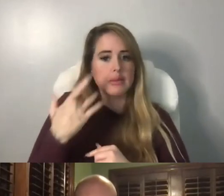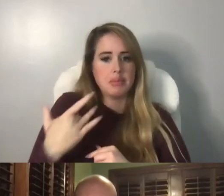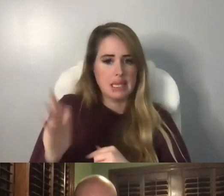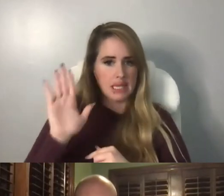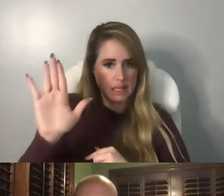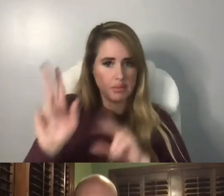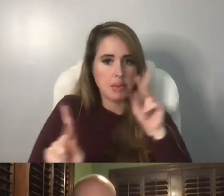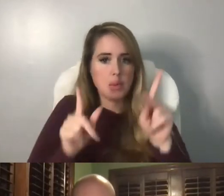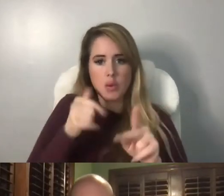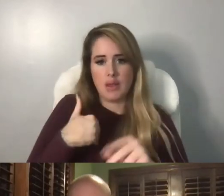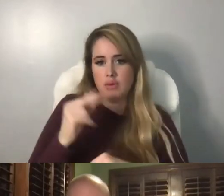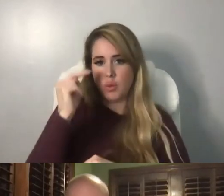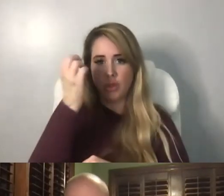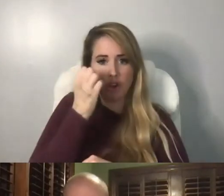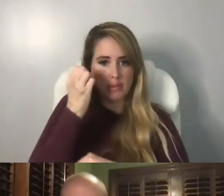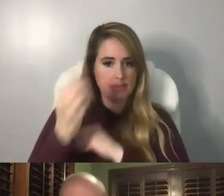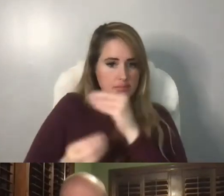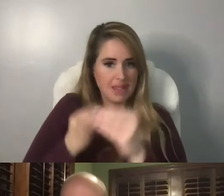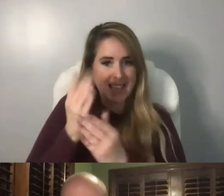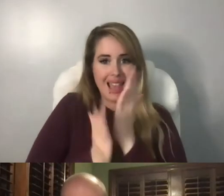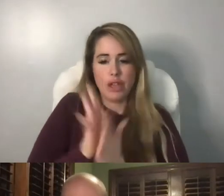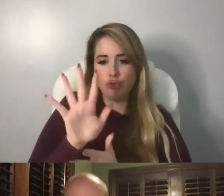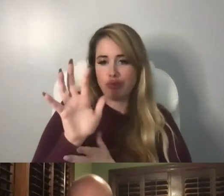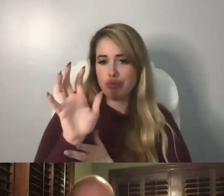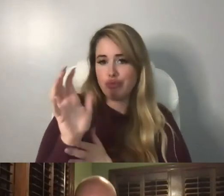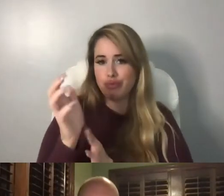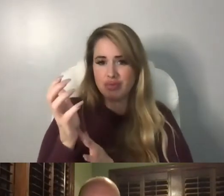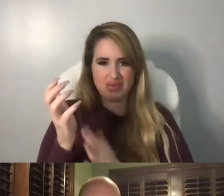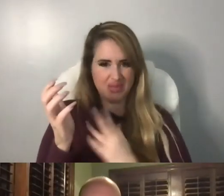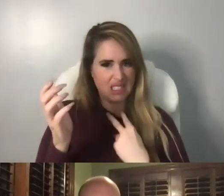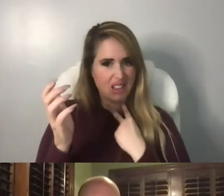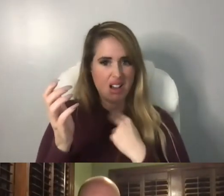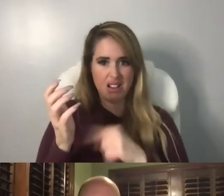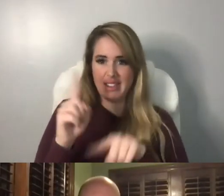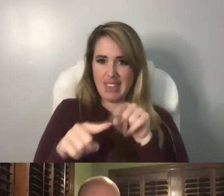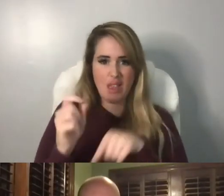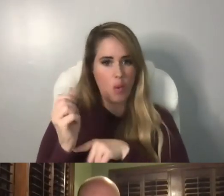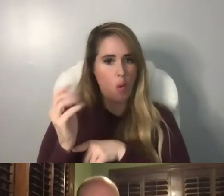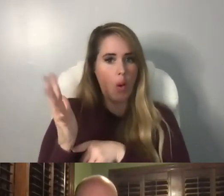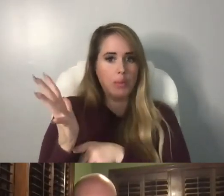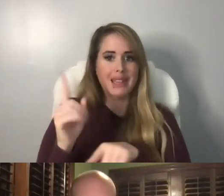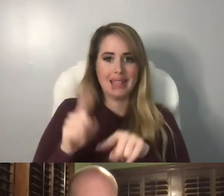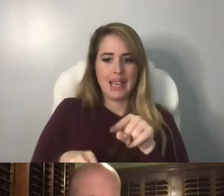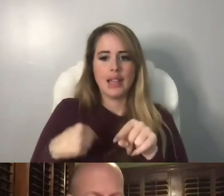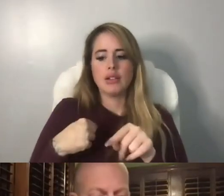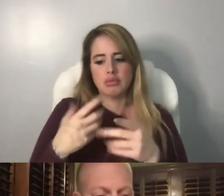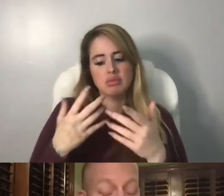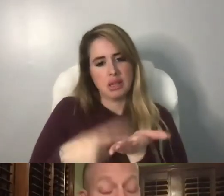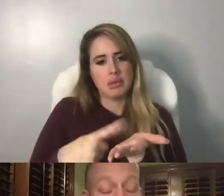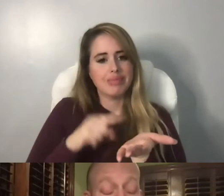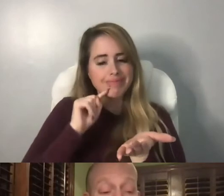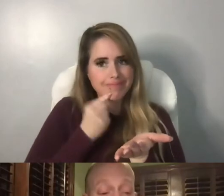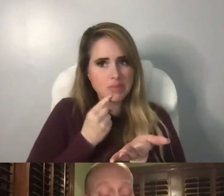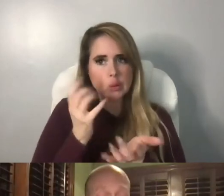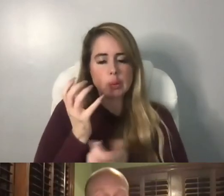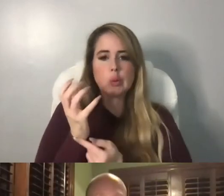Northern European ancestry. The hand can curl in and get sort of stuck like that, and you can't open it all the way. It can sometimes be rather severe. That